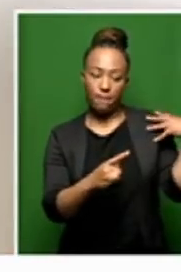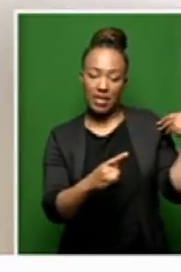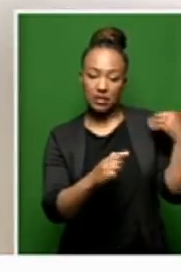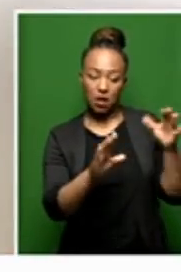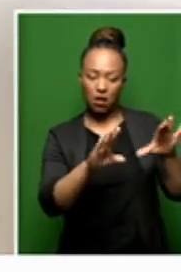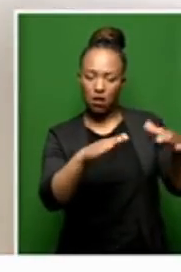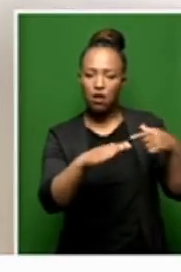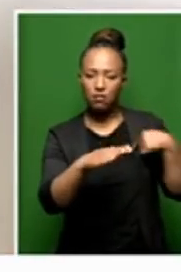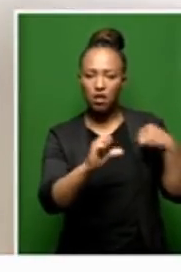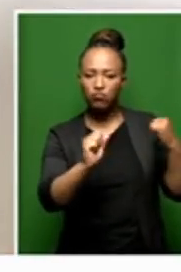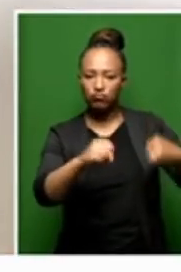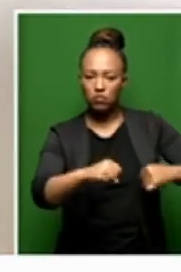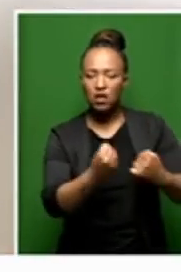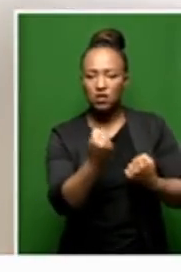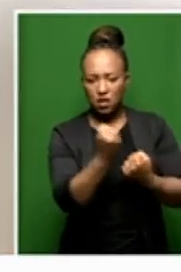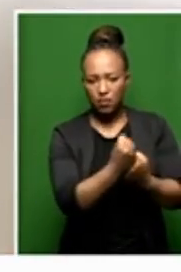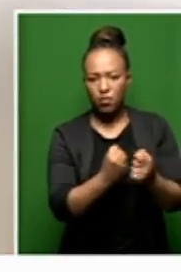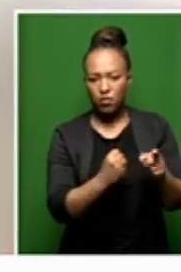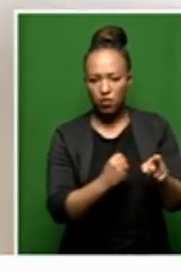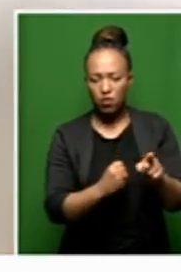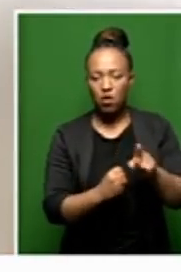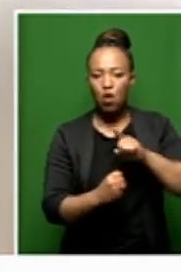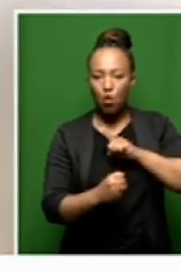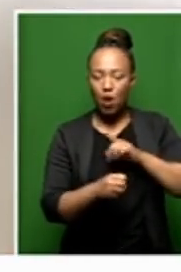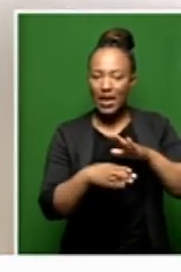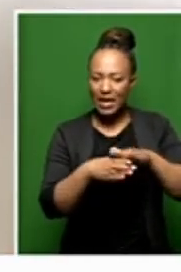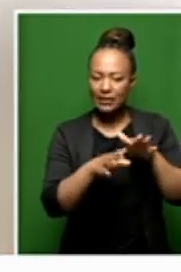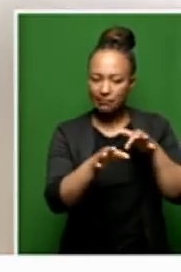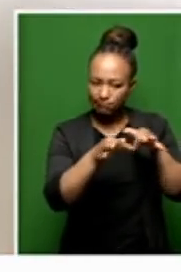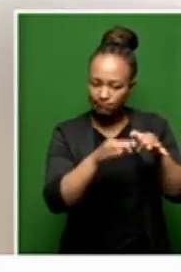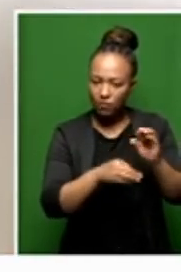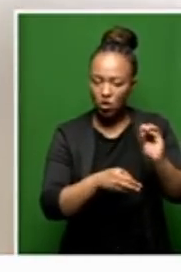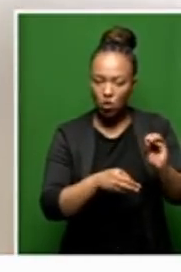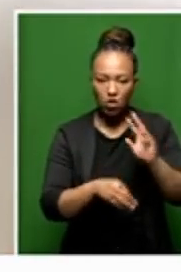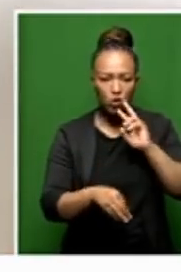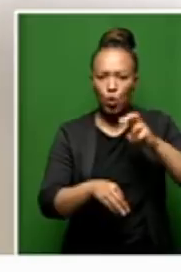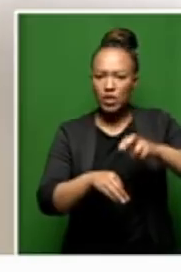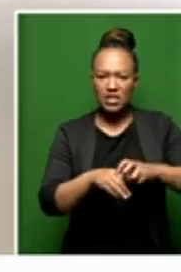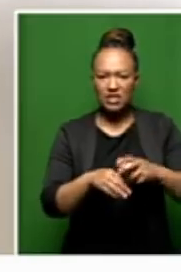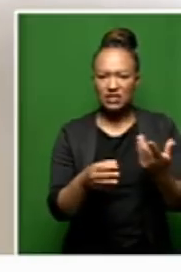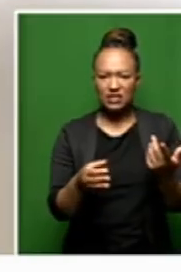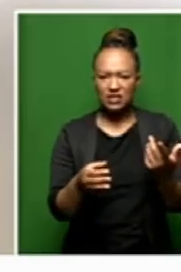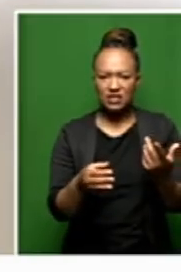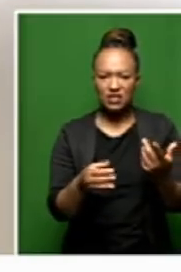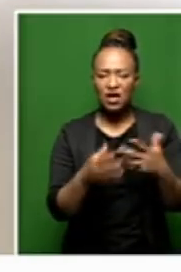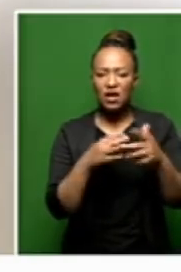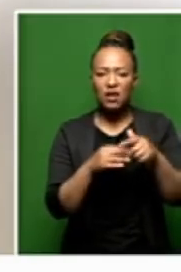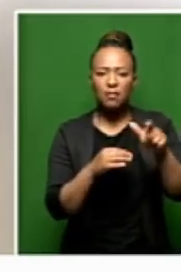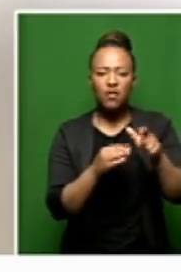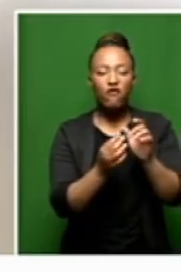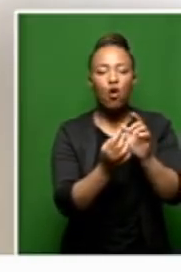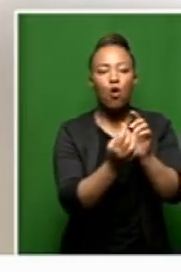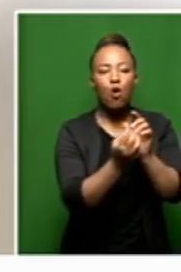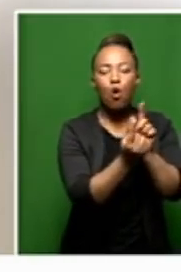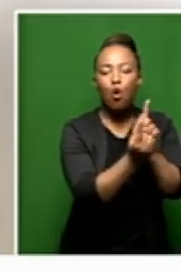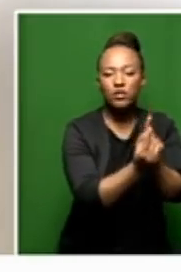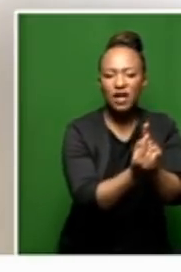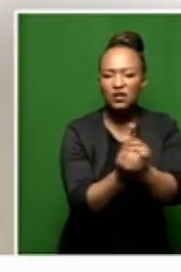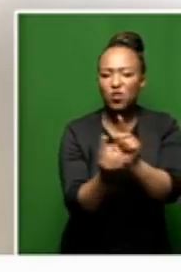because they are absolutely justifying their reasons that there's no need for anyone now for contact tracing,